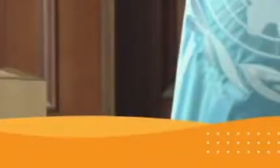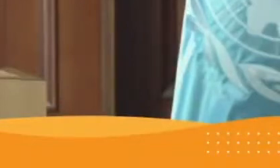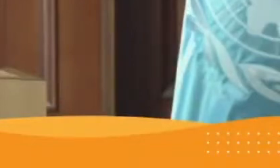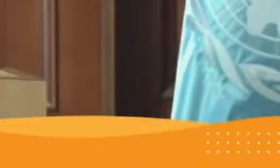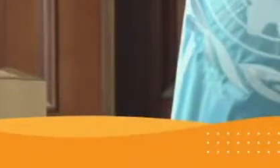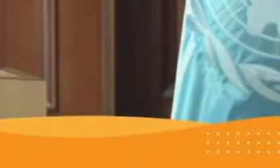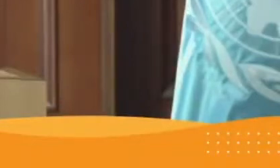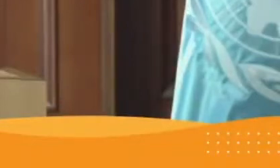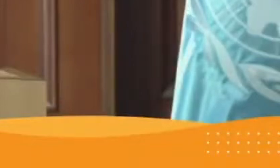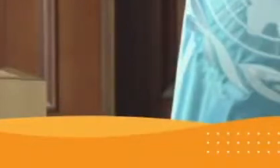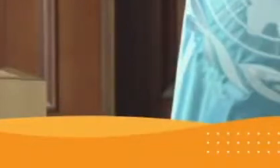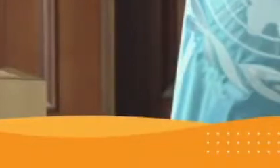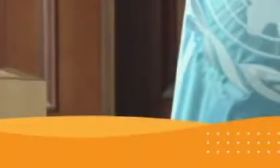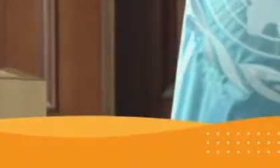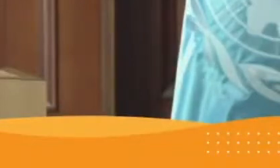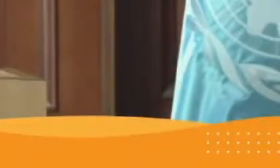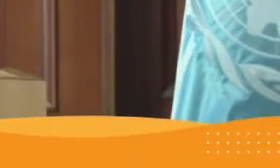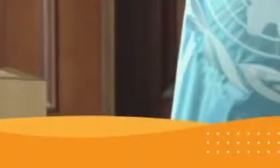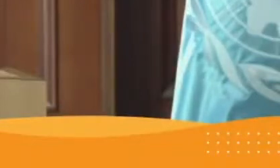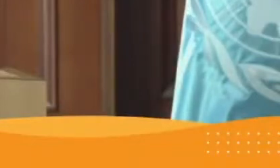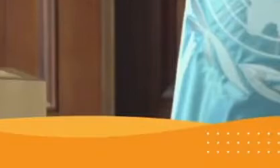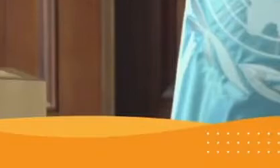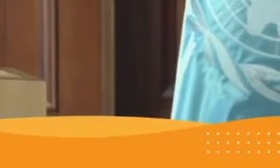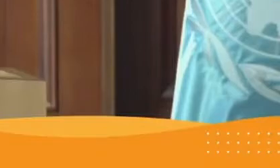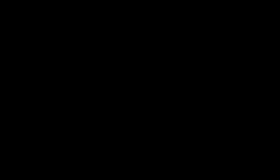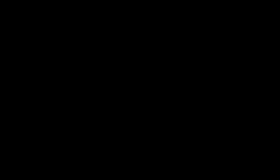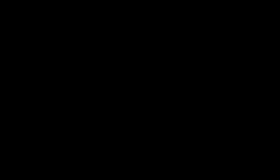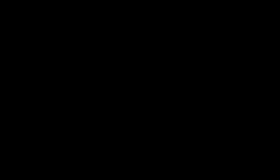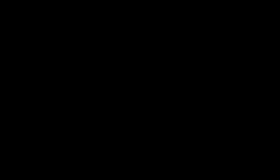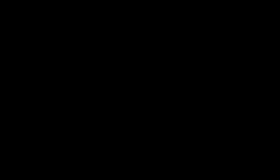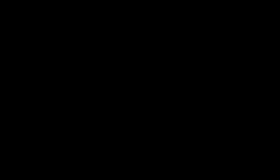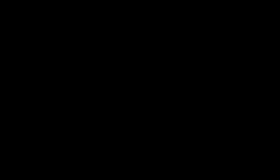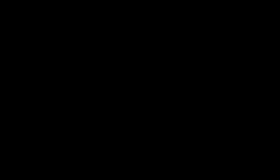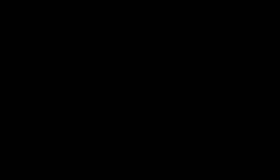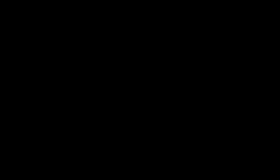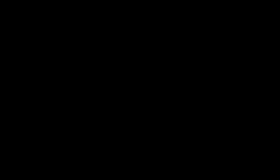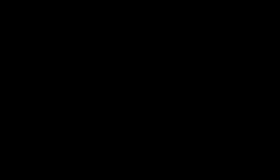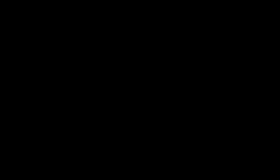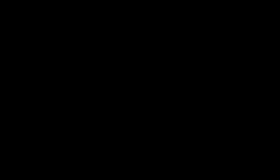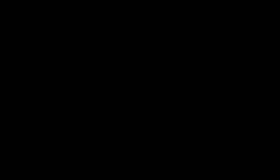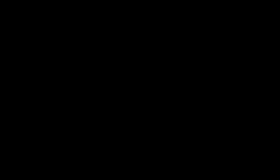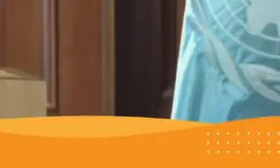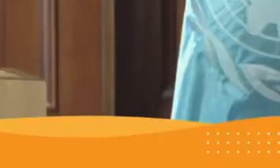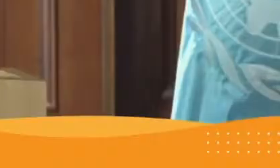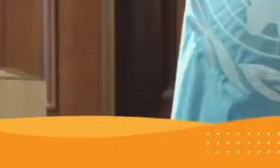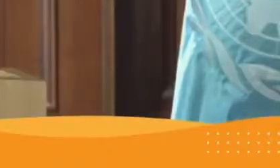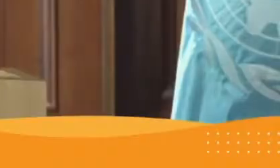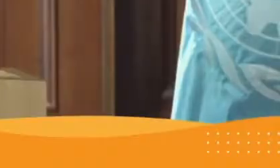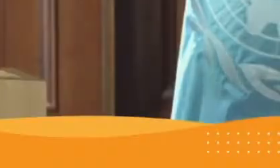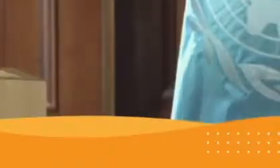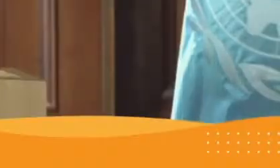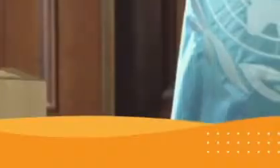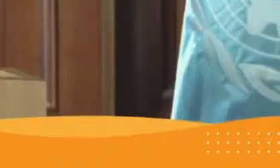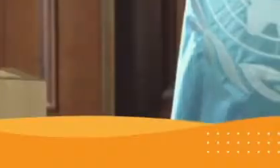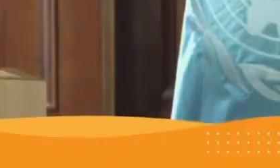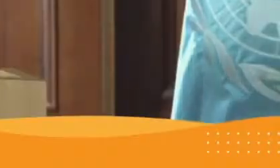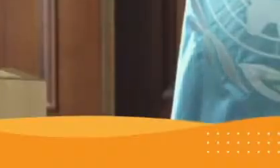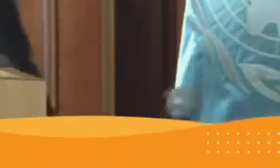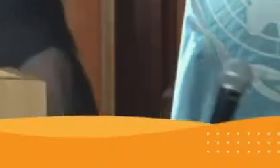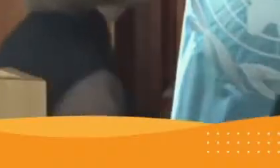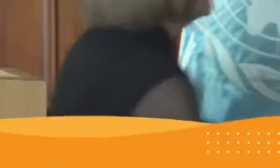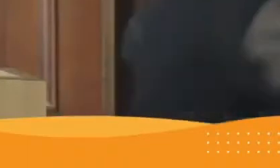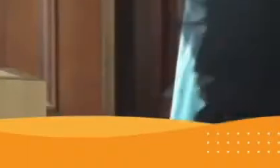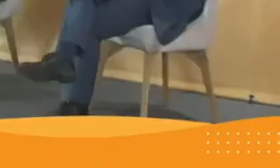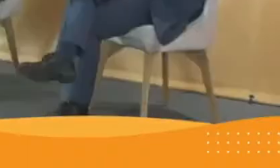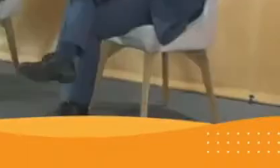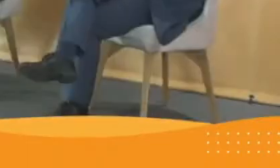Thank you, Mr. Rodriguez. Now we will finish with the Minister of Mines and Energy, Diego Mesa.